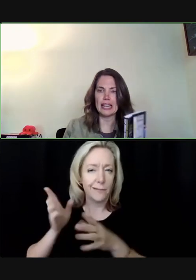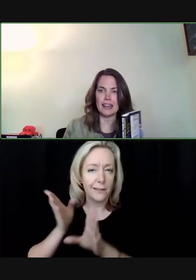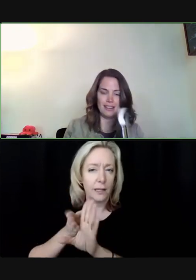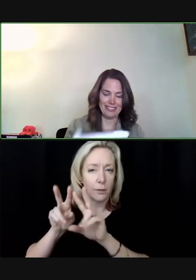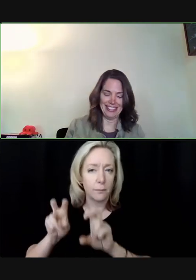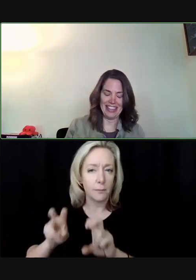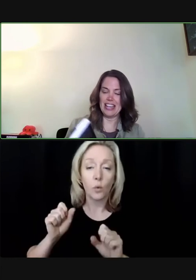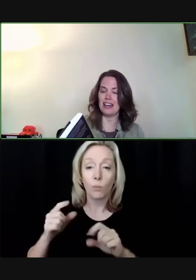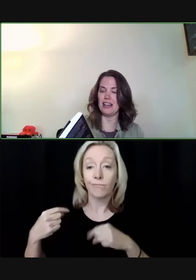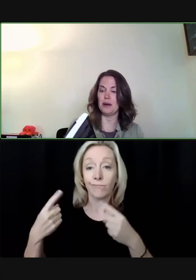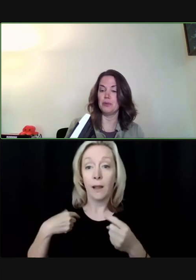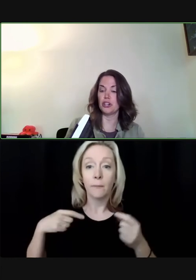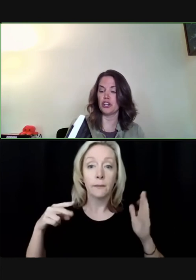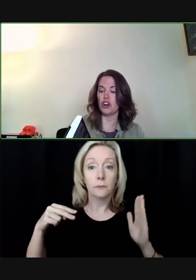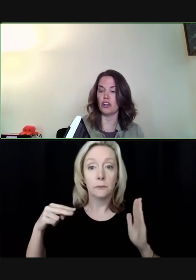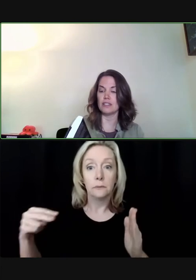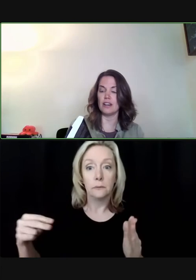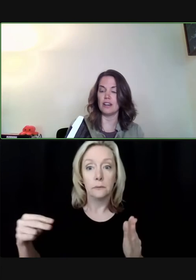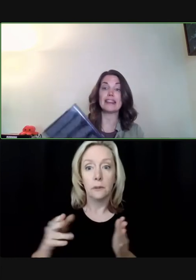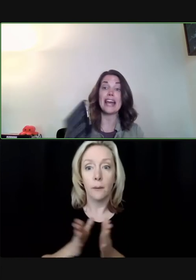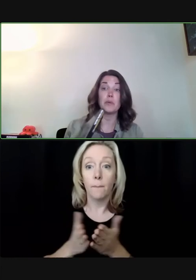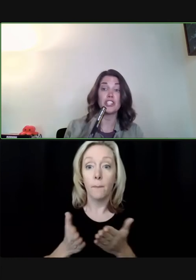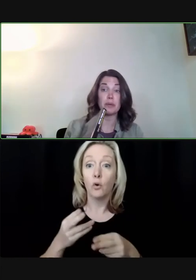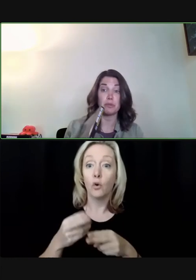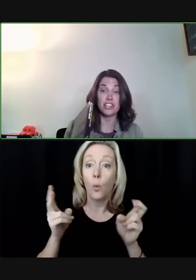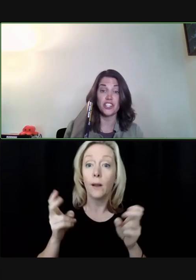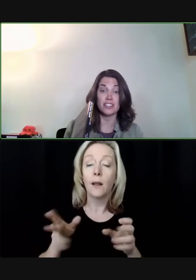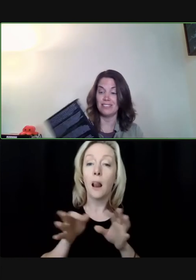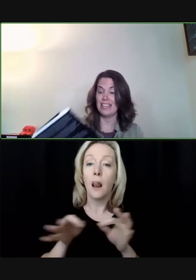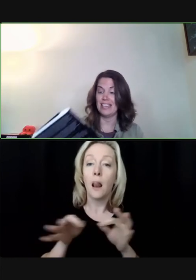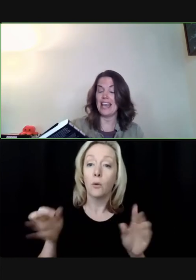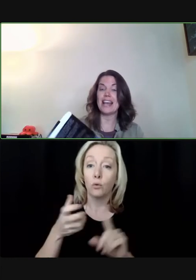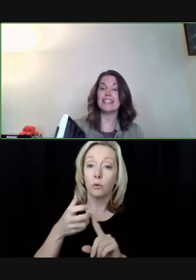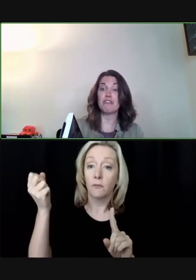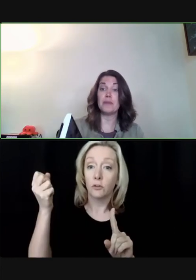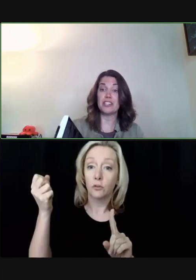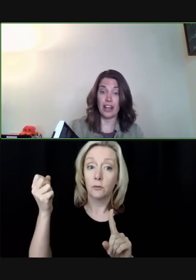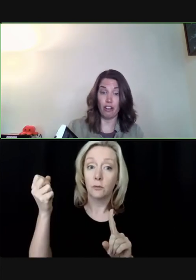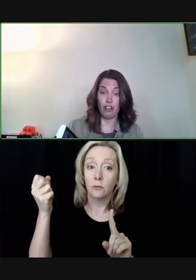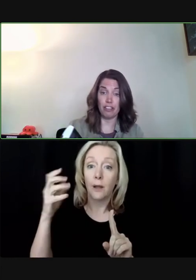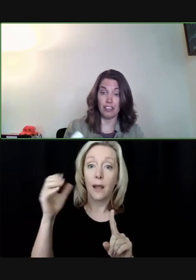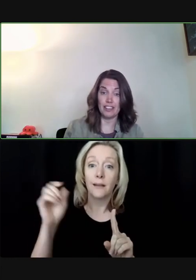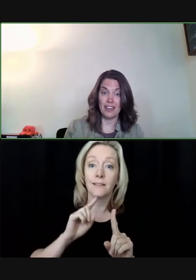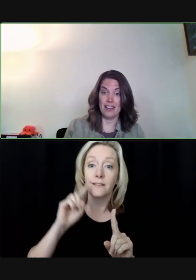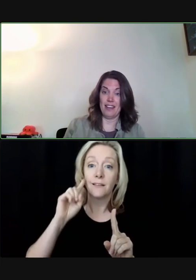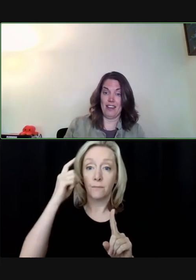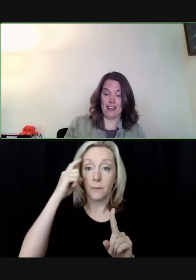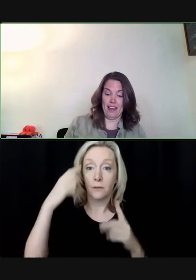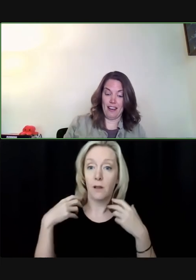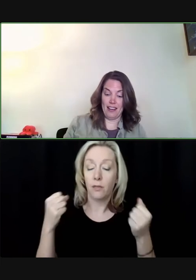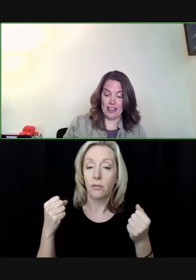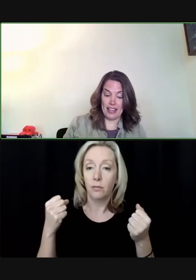light reading in a book called Language Deprivation and Deaf Mental Health.